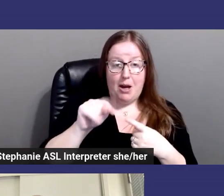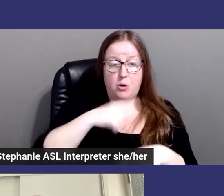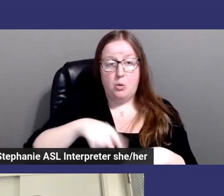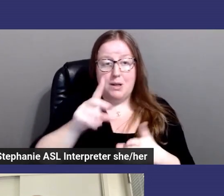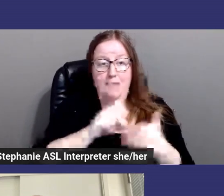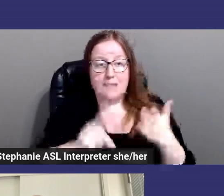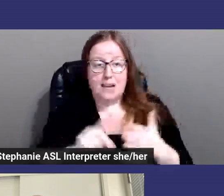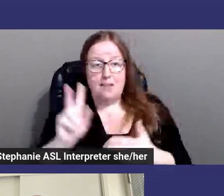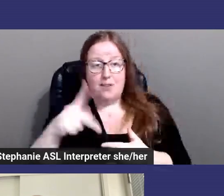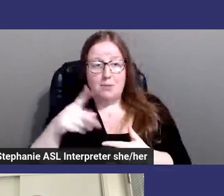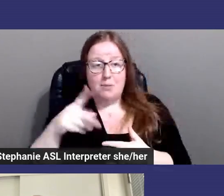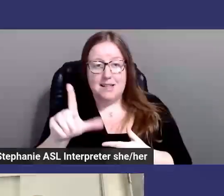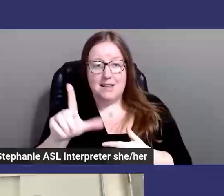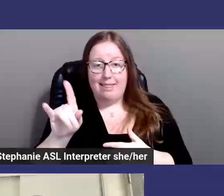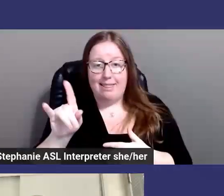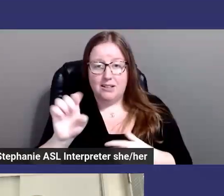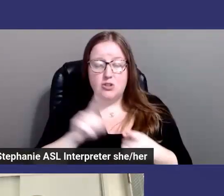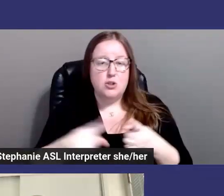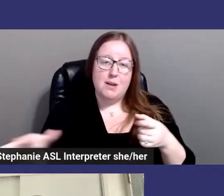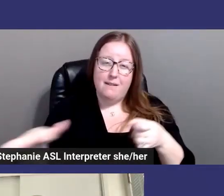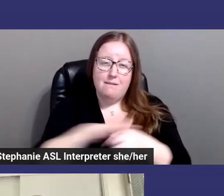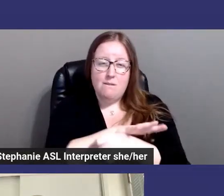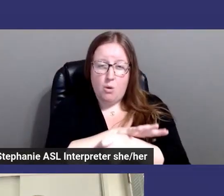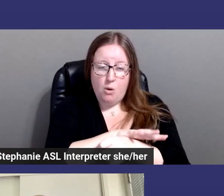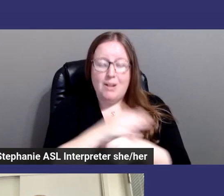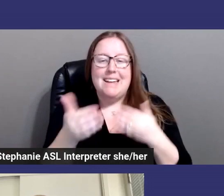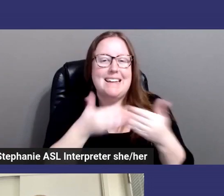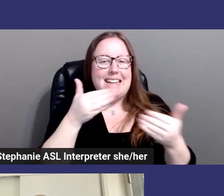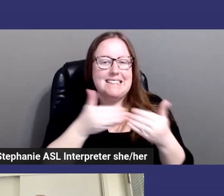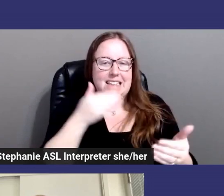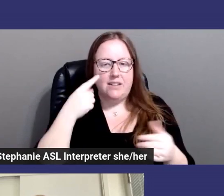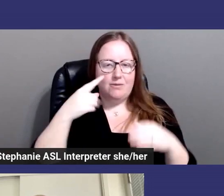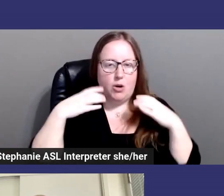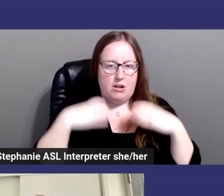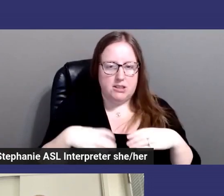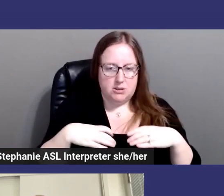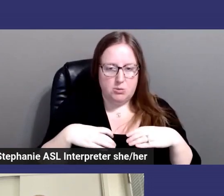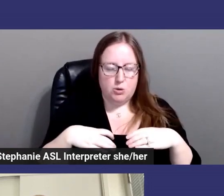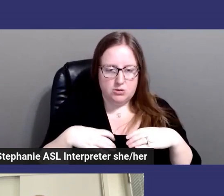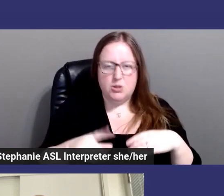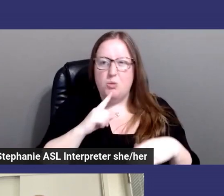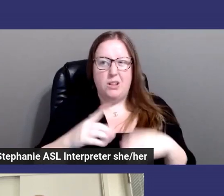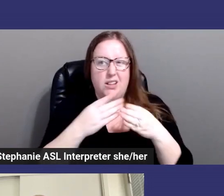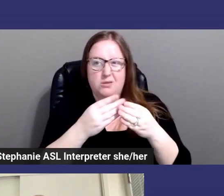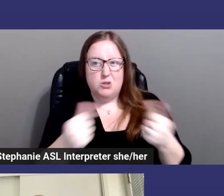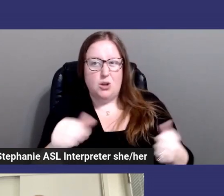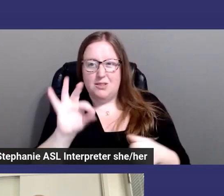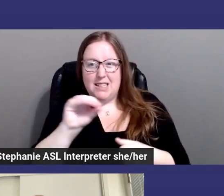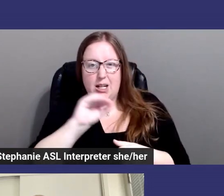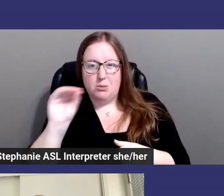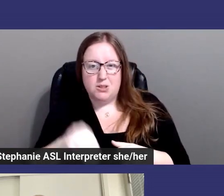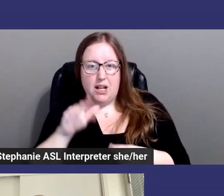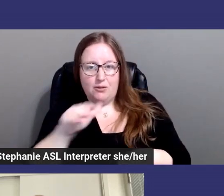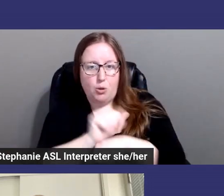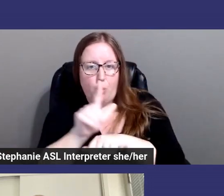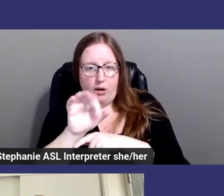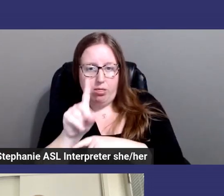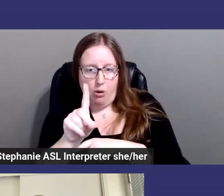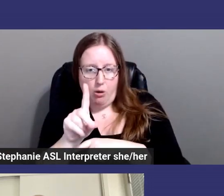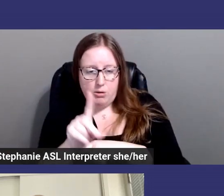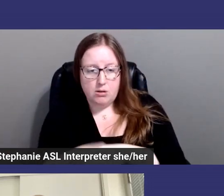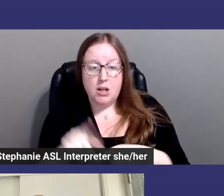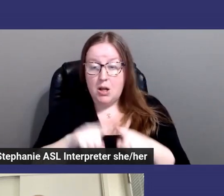VPC Lattice to be a full-blown easy button for customers. And it solves probably the 90% of your workloads. For